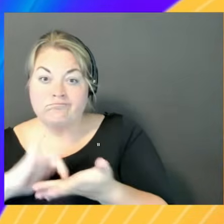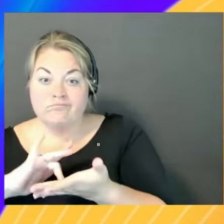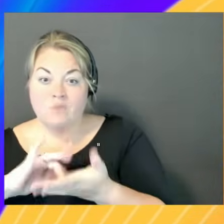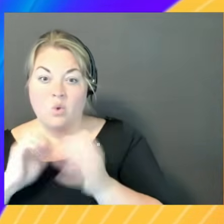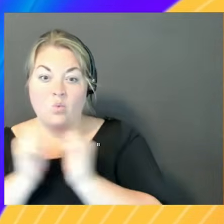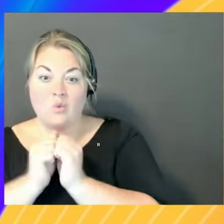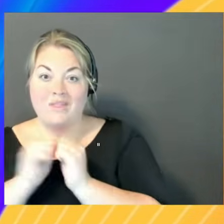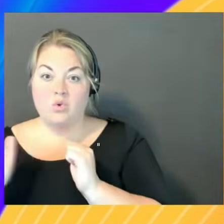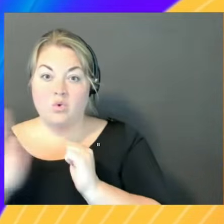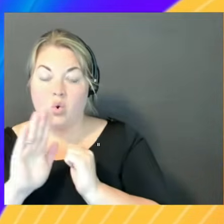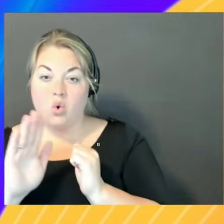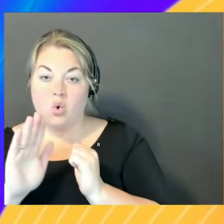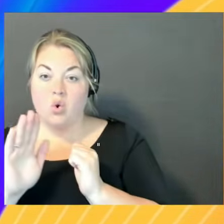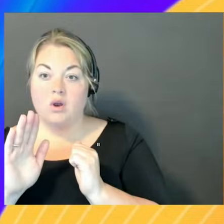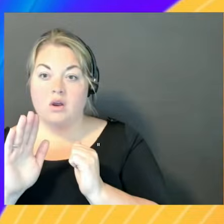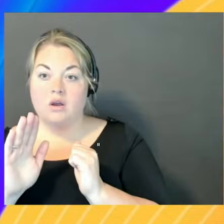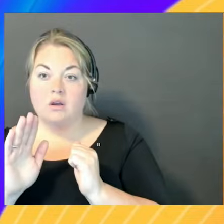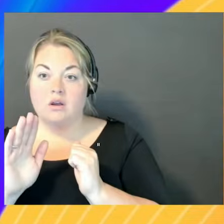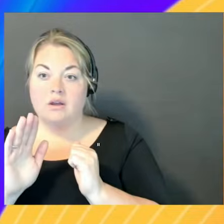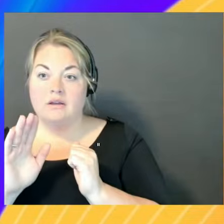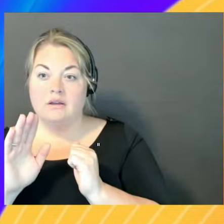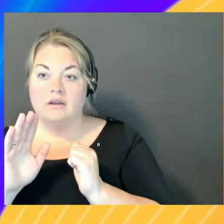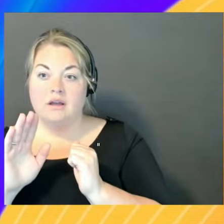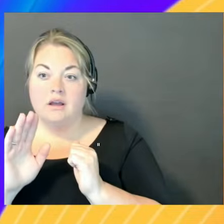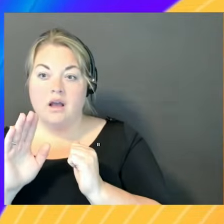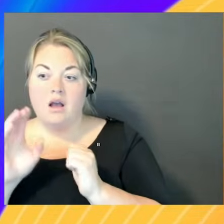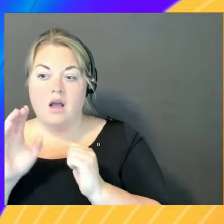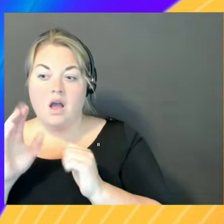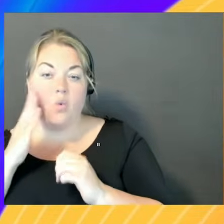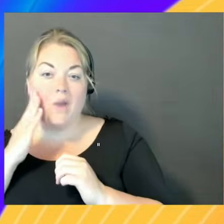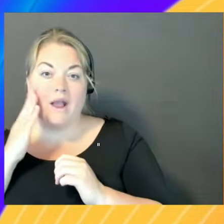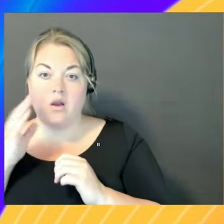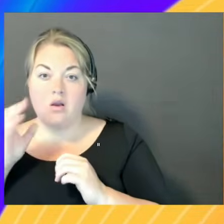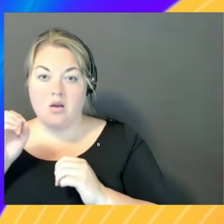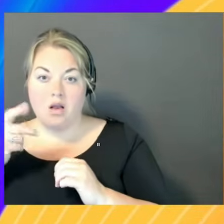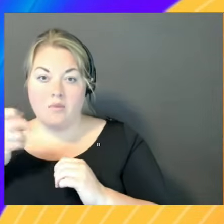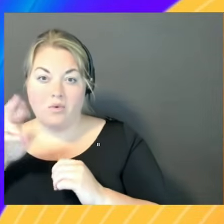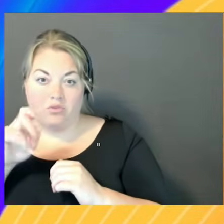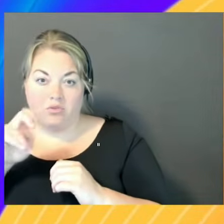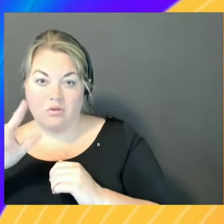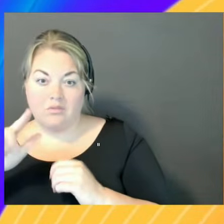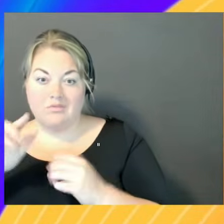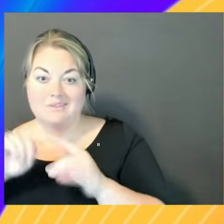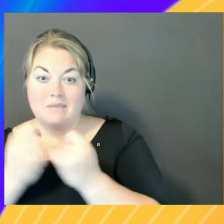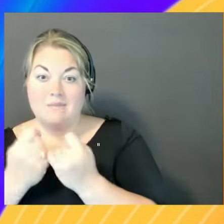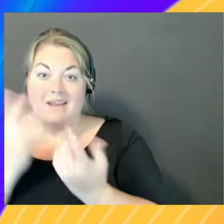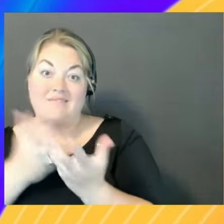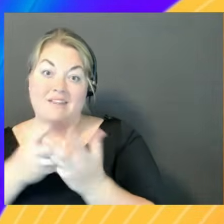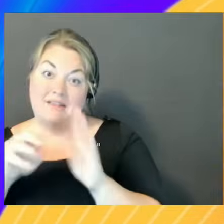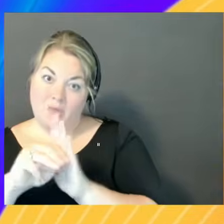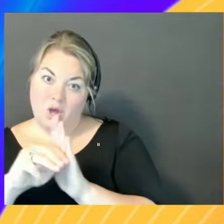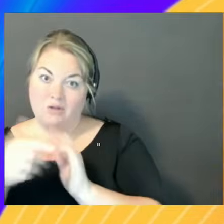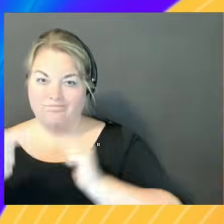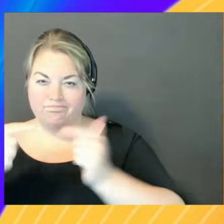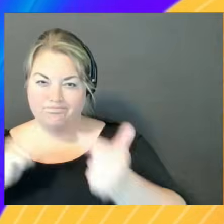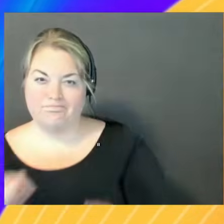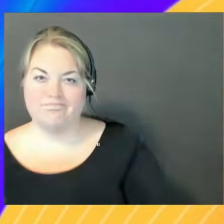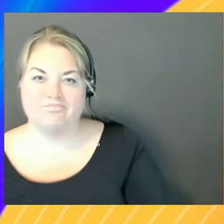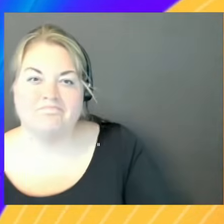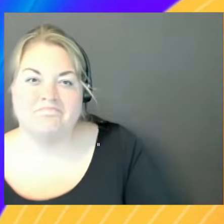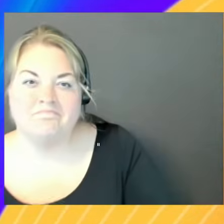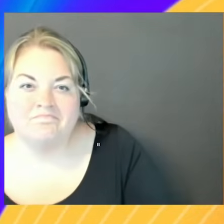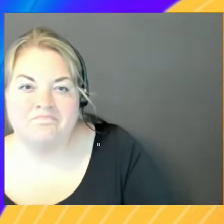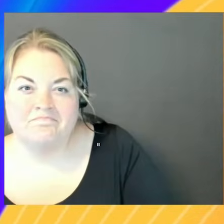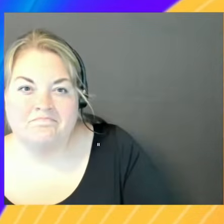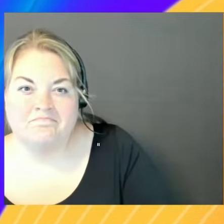DevSecOps aware operational teams, and it fits within that model. Yeah, for sure. And if you look at the evolution of